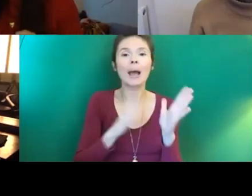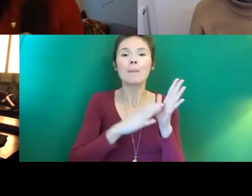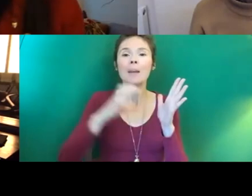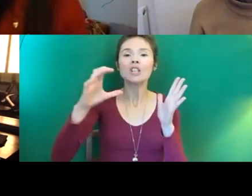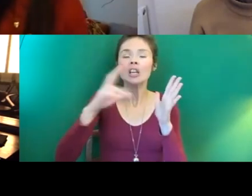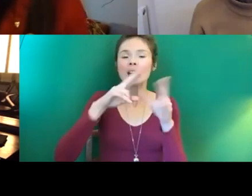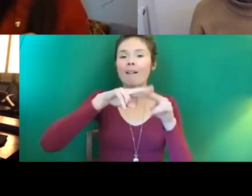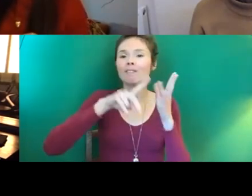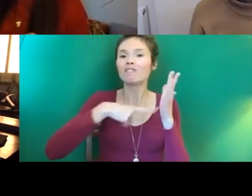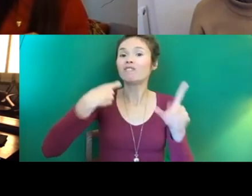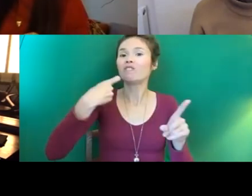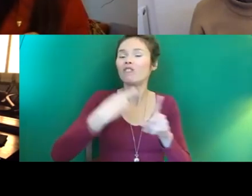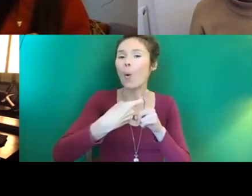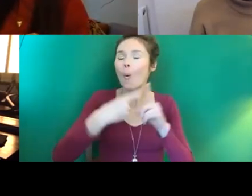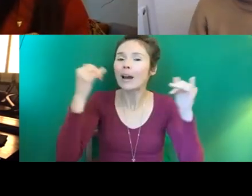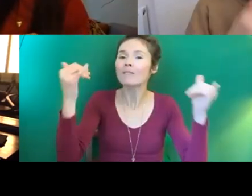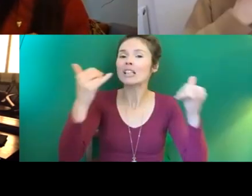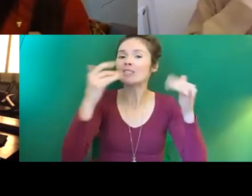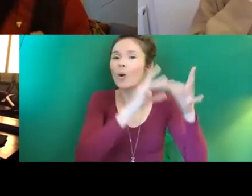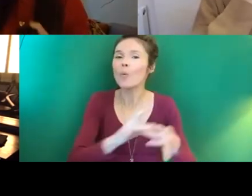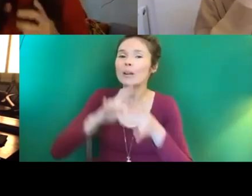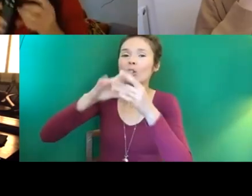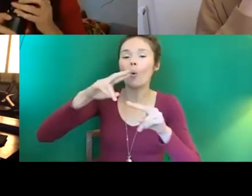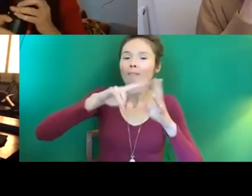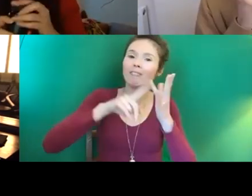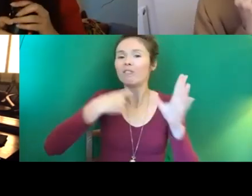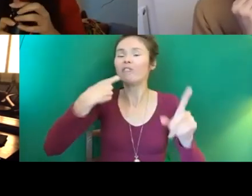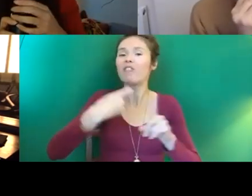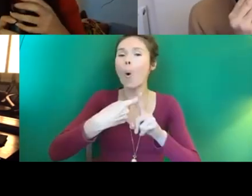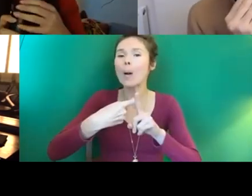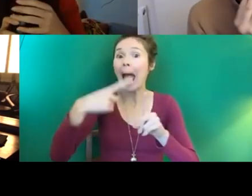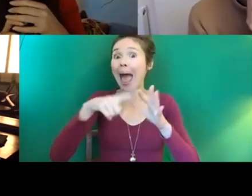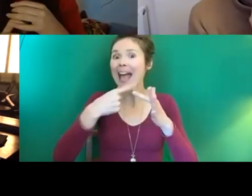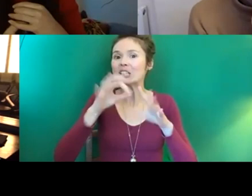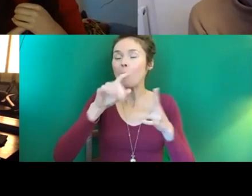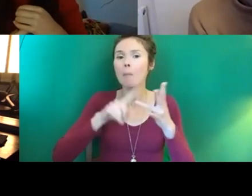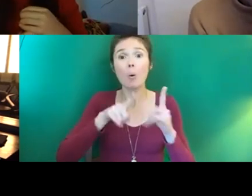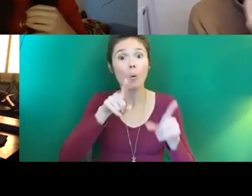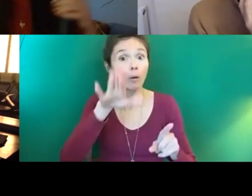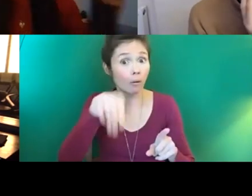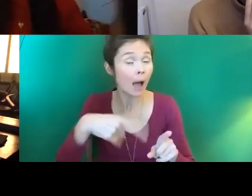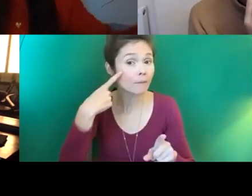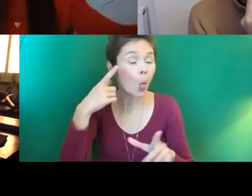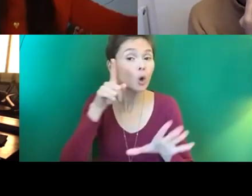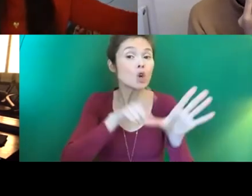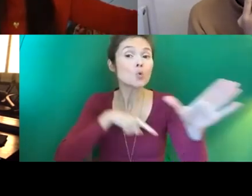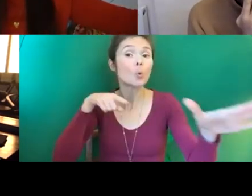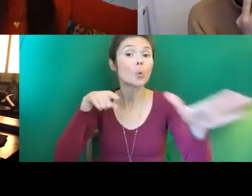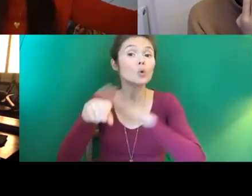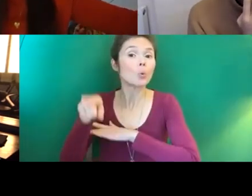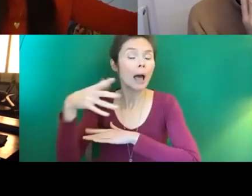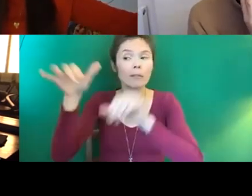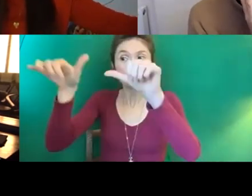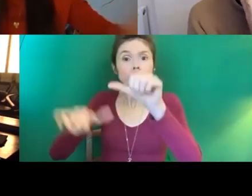Expo. And I'll be putting some films out. But there's already some videos on YouTube about the Kellycaster, how